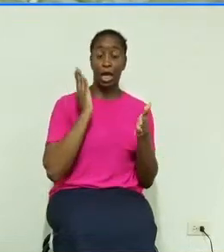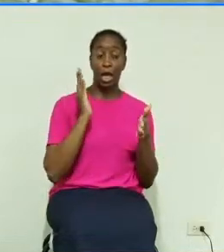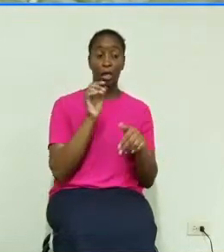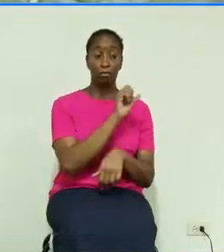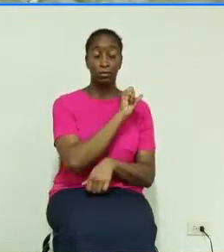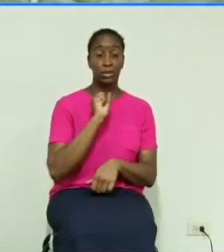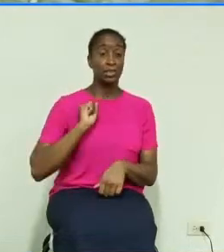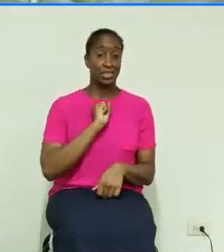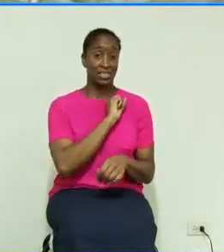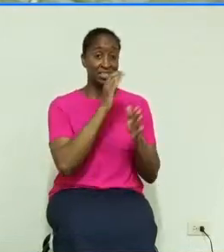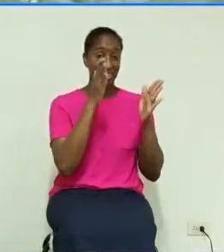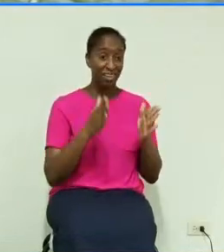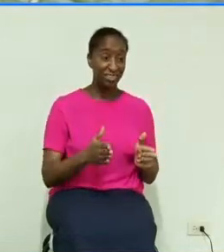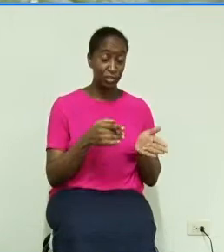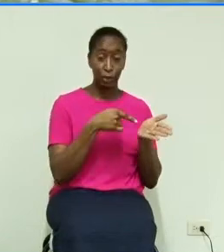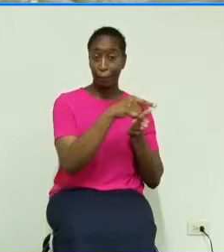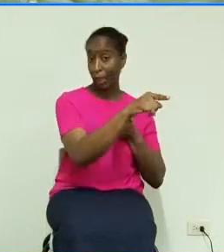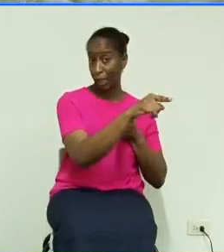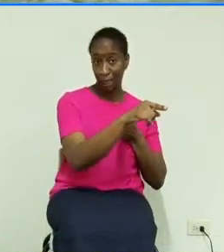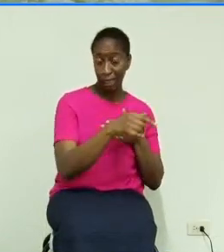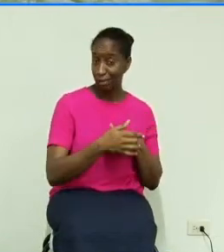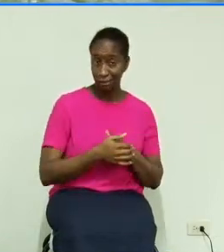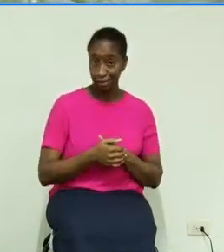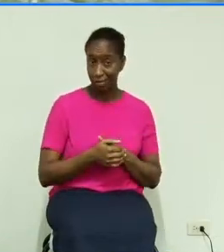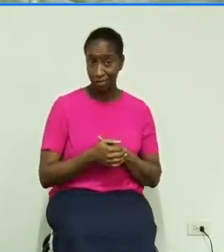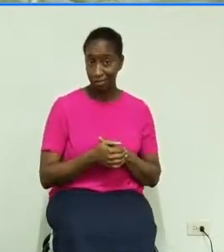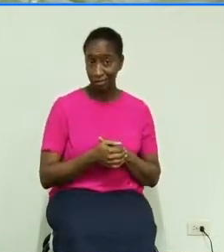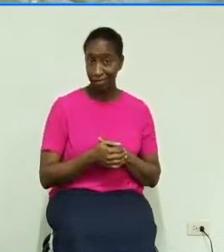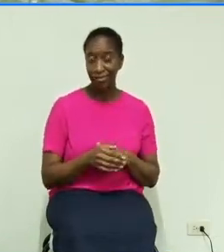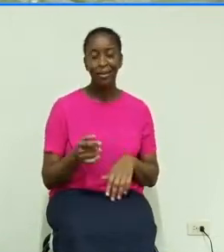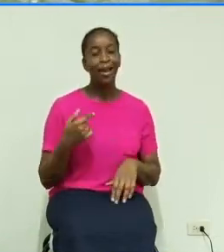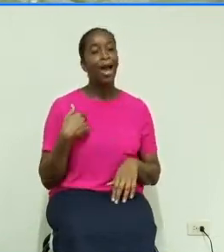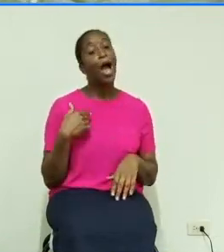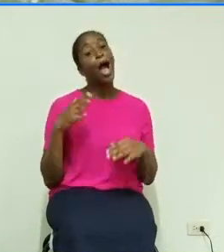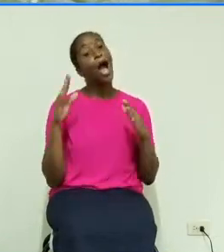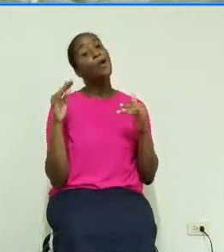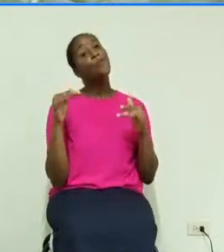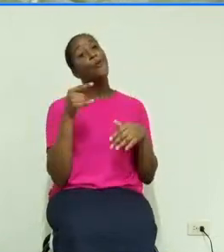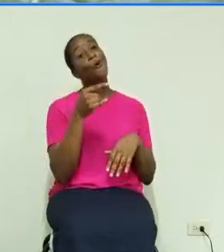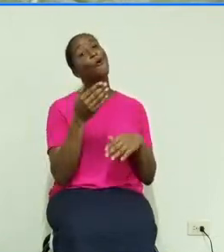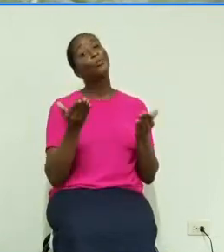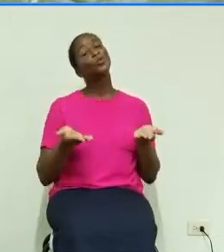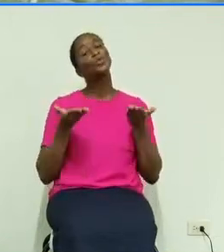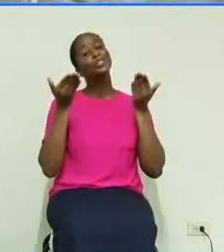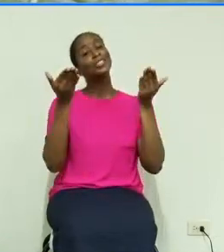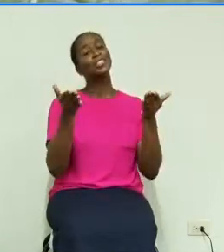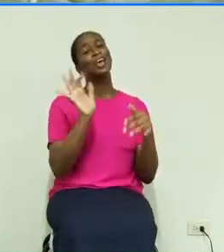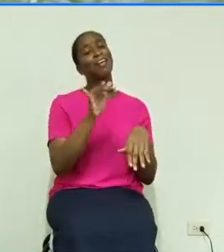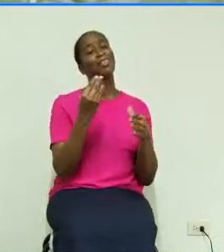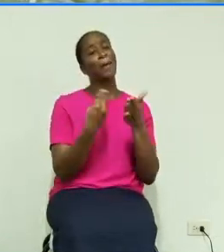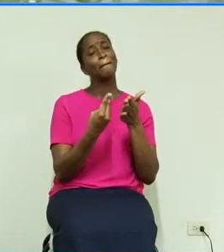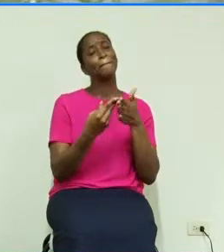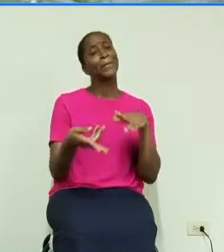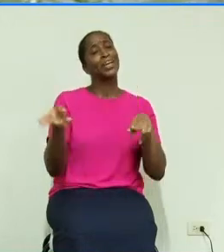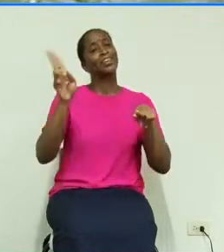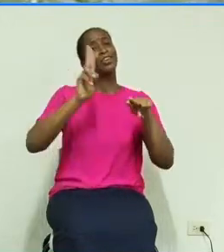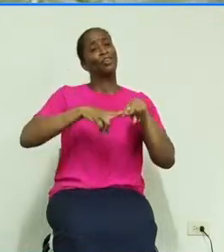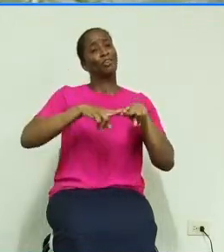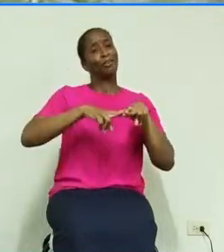that. But I am still I of the was view. hoping you would recommend a raise, but go ahead. But other than to say you should have